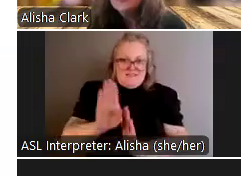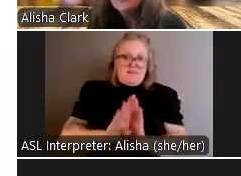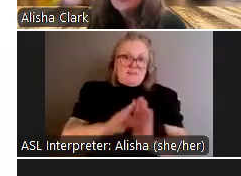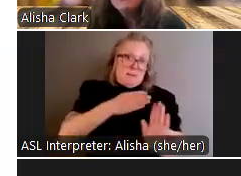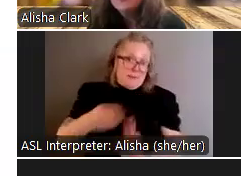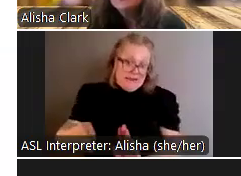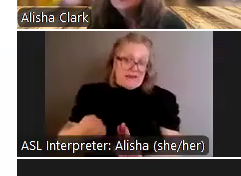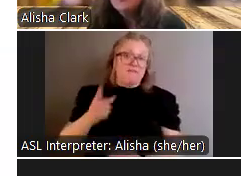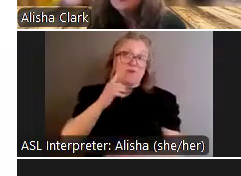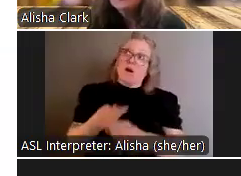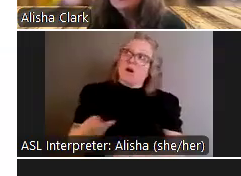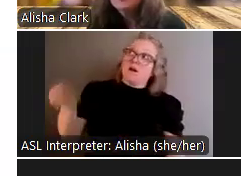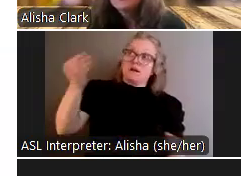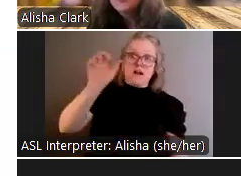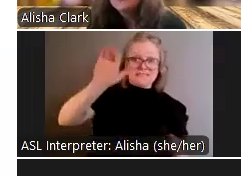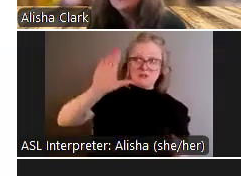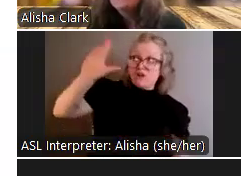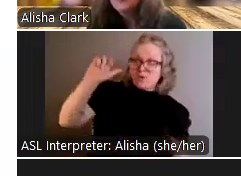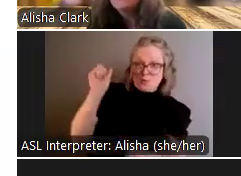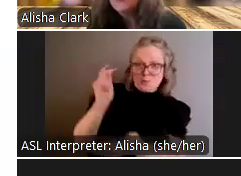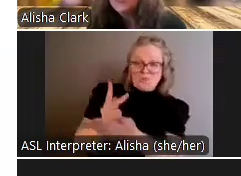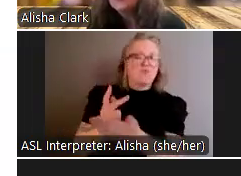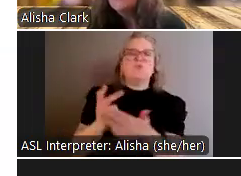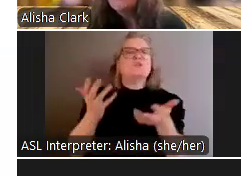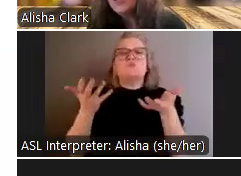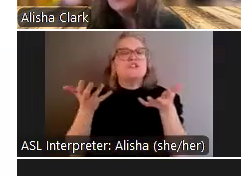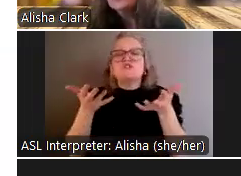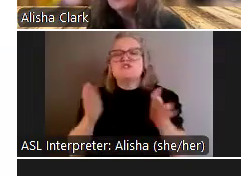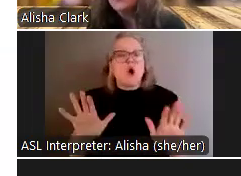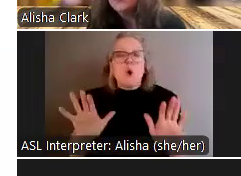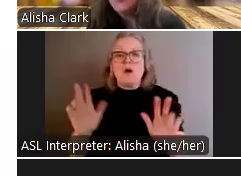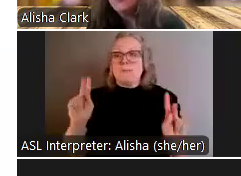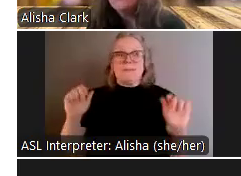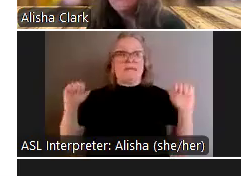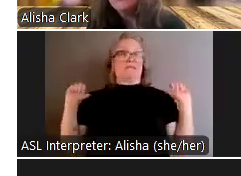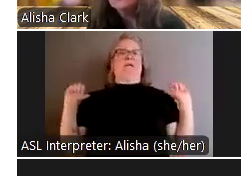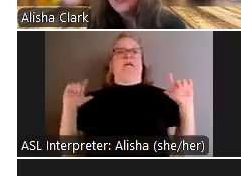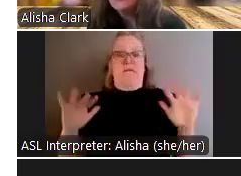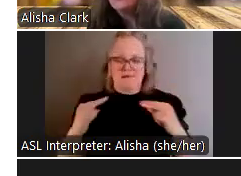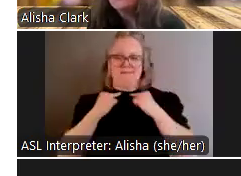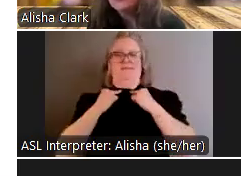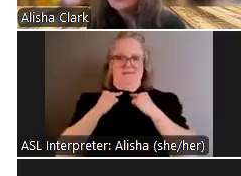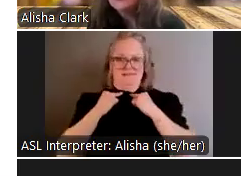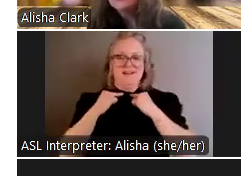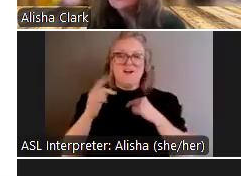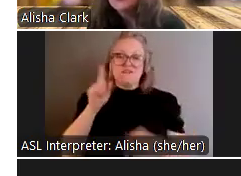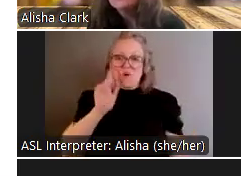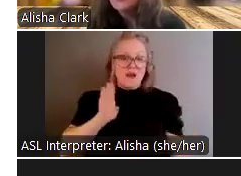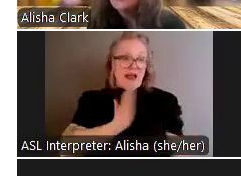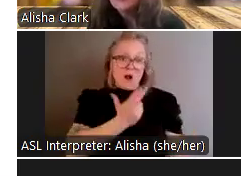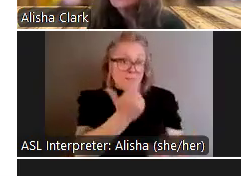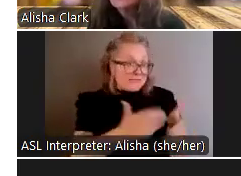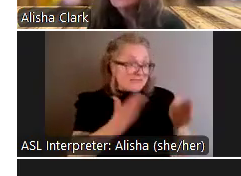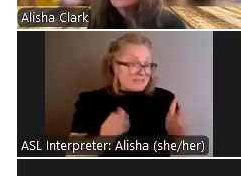Cabinet, because we don't want to create any bottleneck effects with our providers and with the participants. So